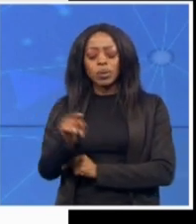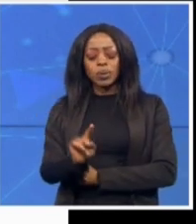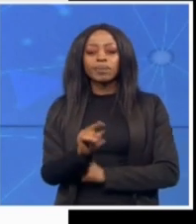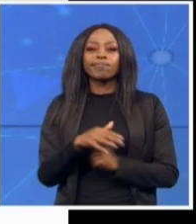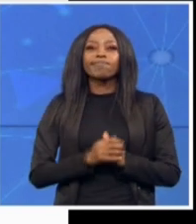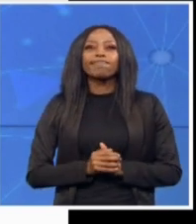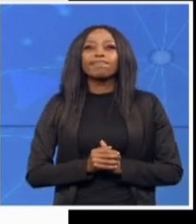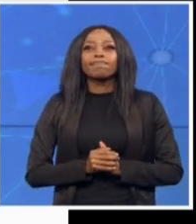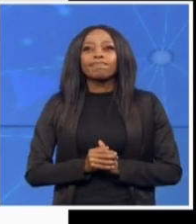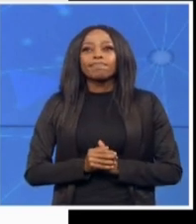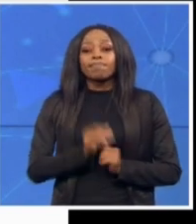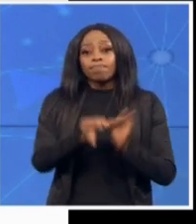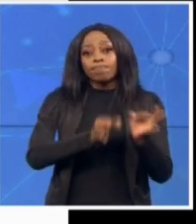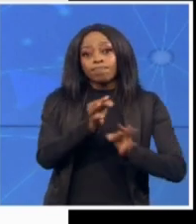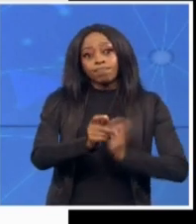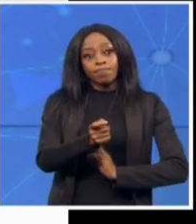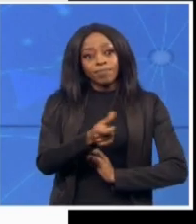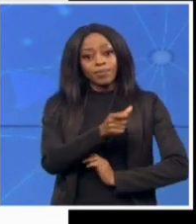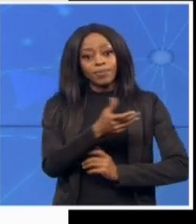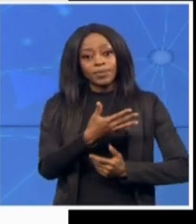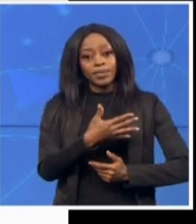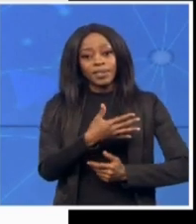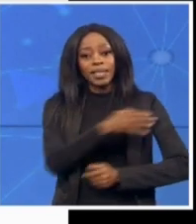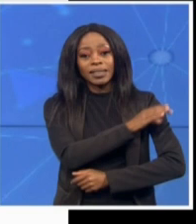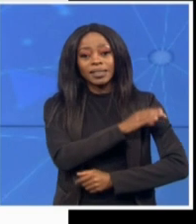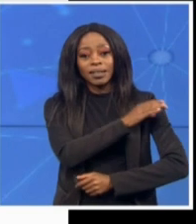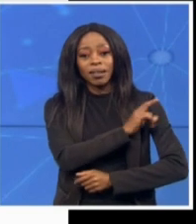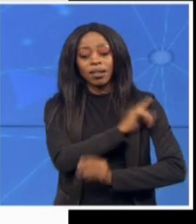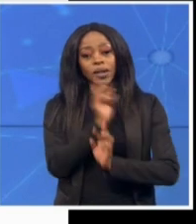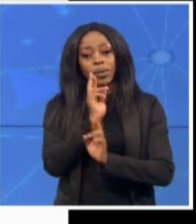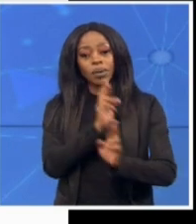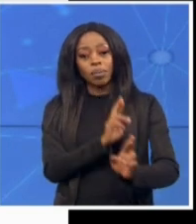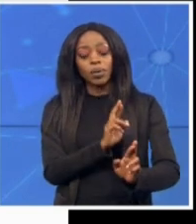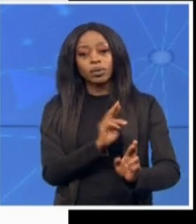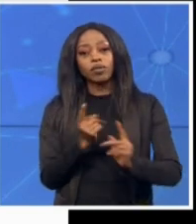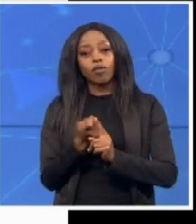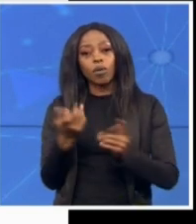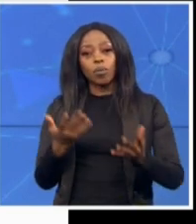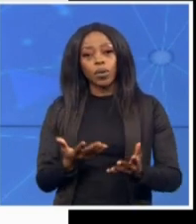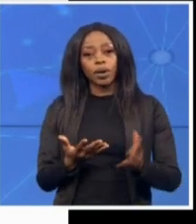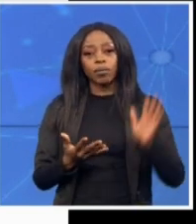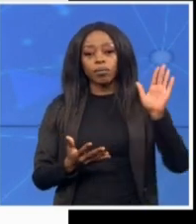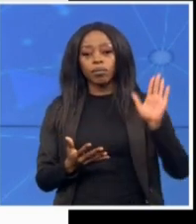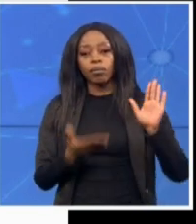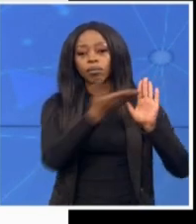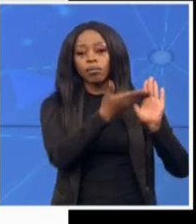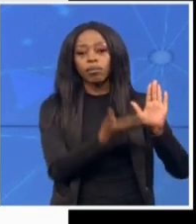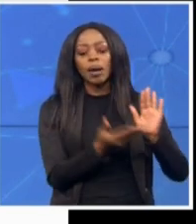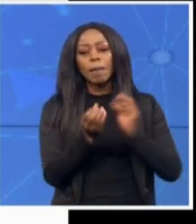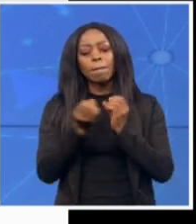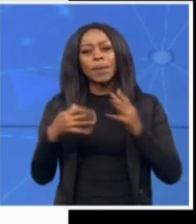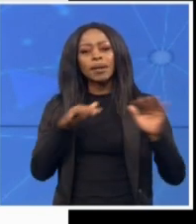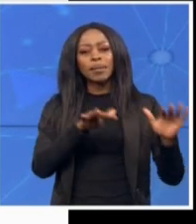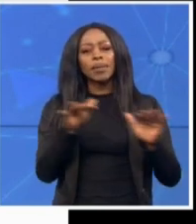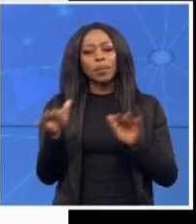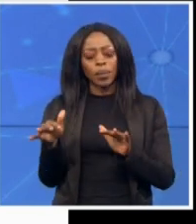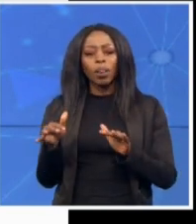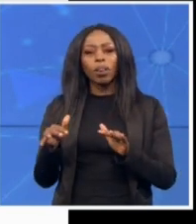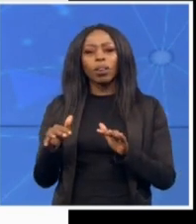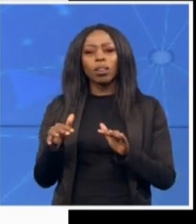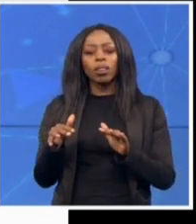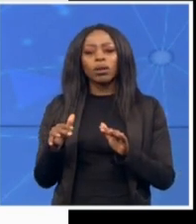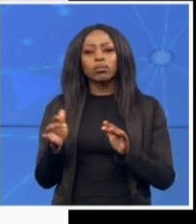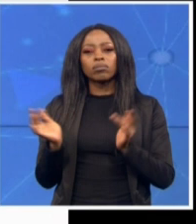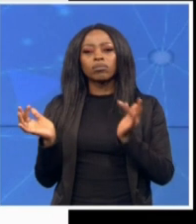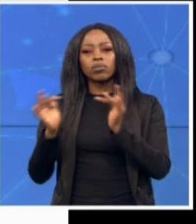event reporting comes from. So this, many people that have gone onto our onto our dashboard, daily dashboard, have